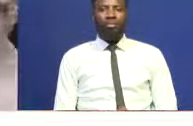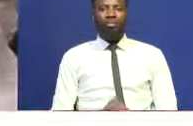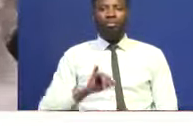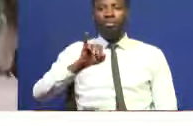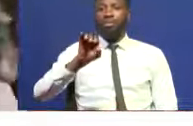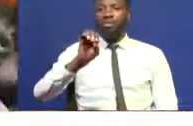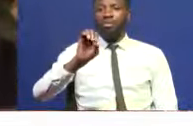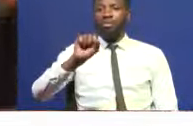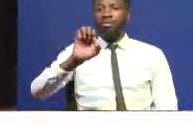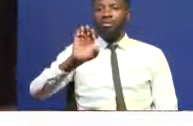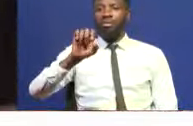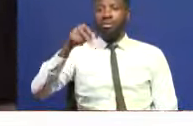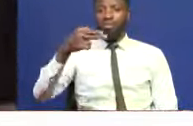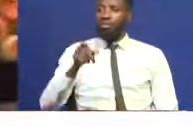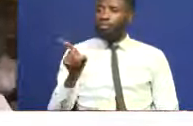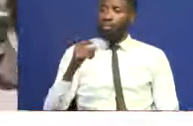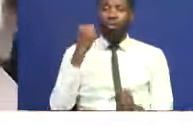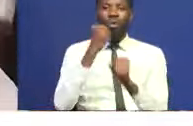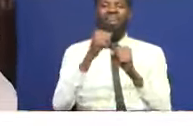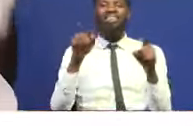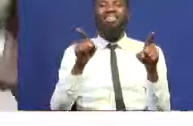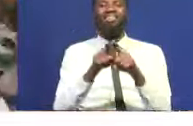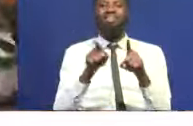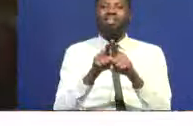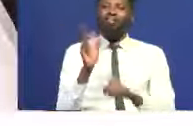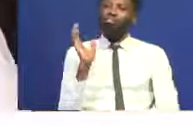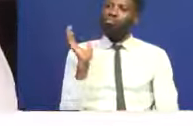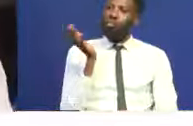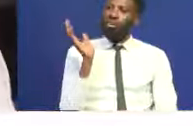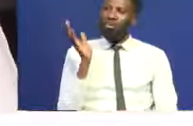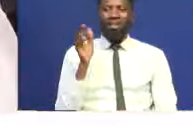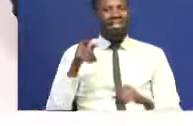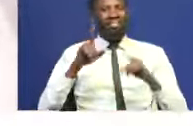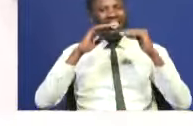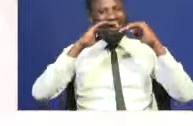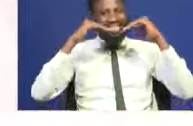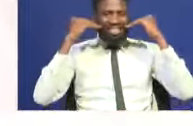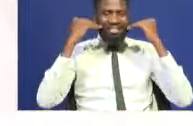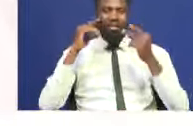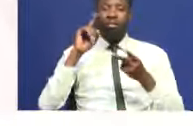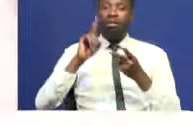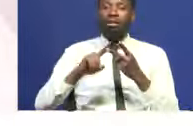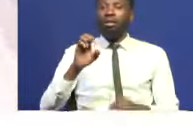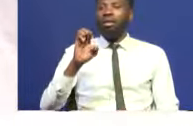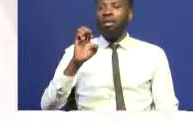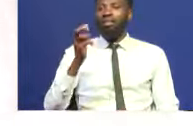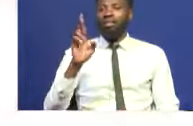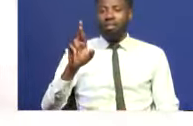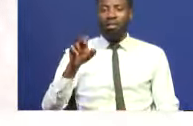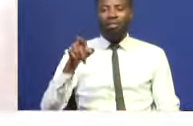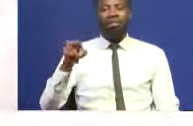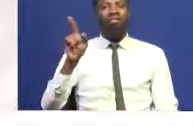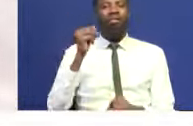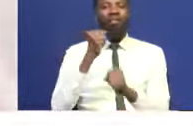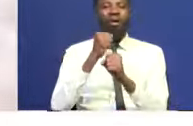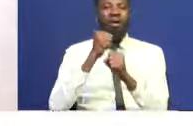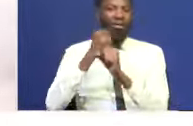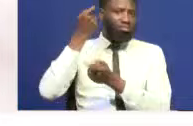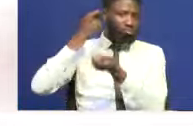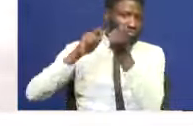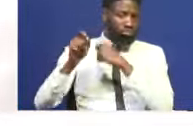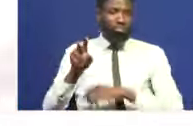Joseph Karinga, who works as a waiter, wearing a radiant smile, and Esther Mboya, salonist, were joined in a holy matrimony